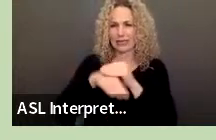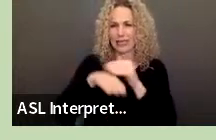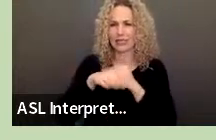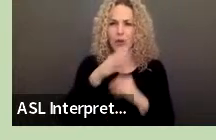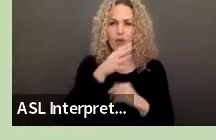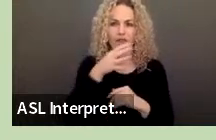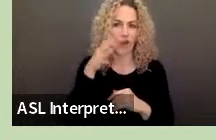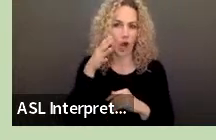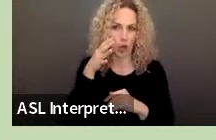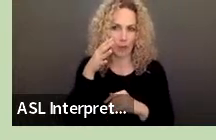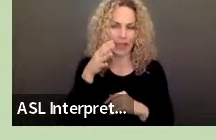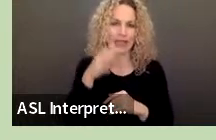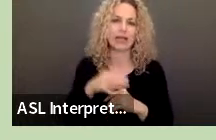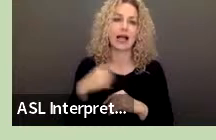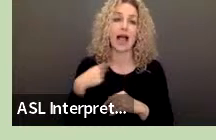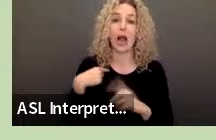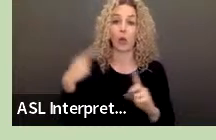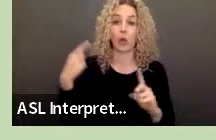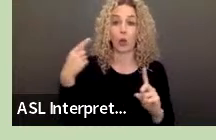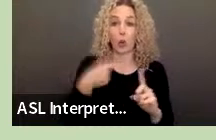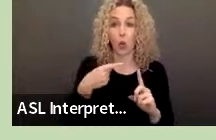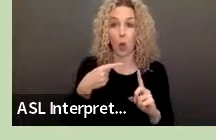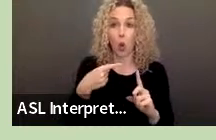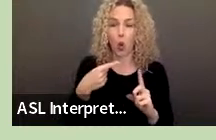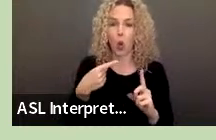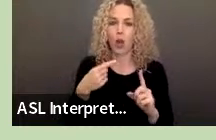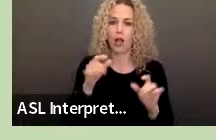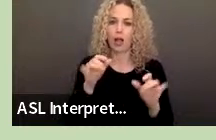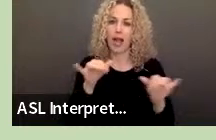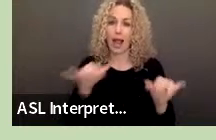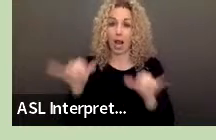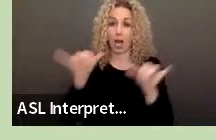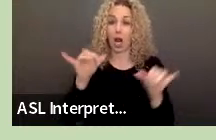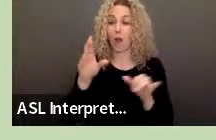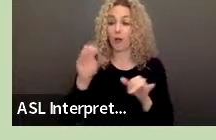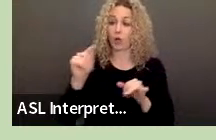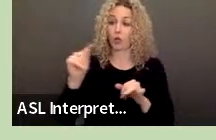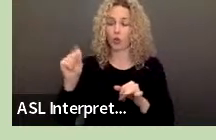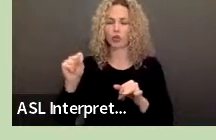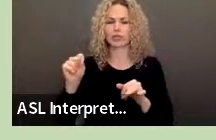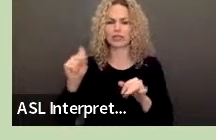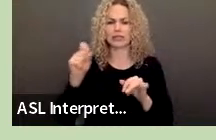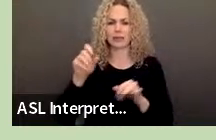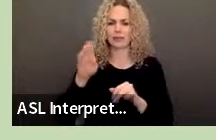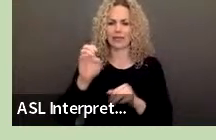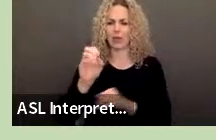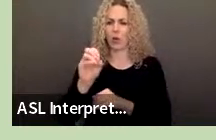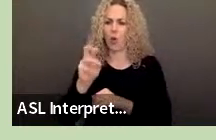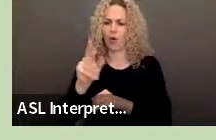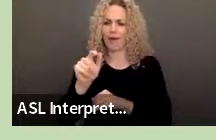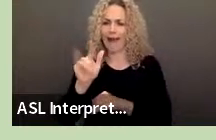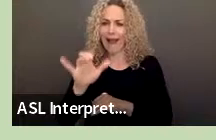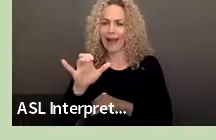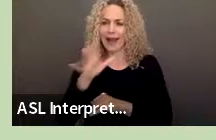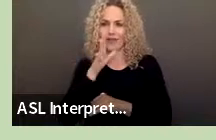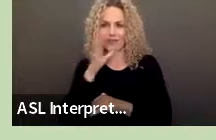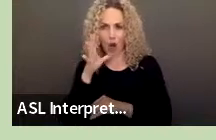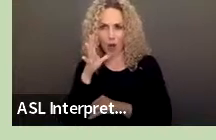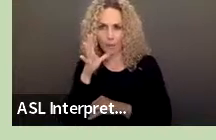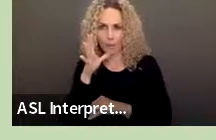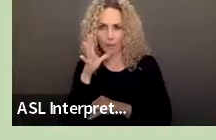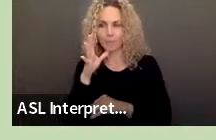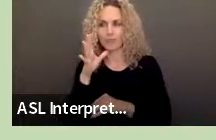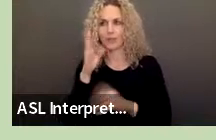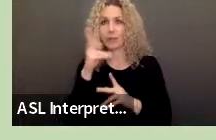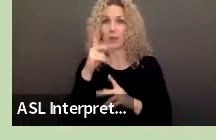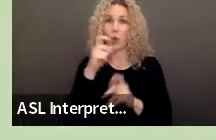farming, because our goal at Common Roots is to be an organic farm where people with intellectual and